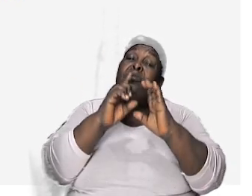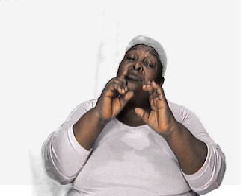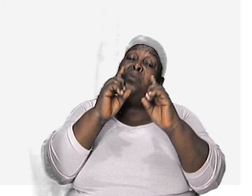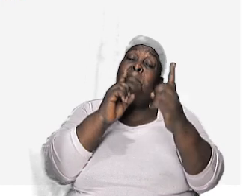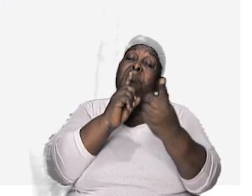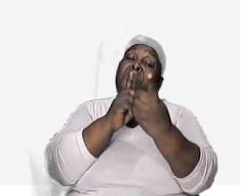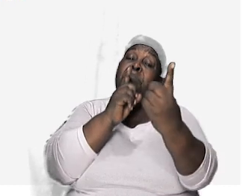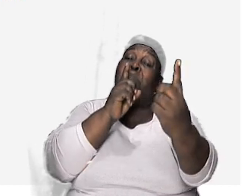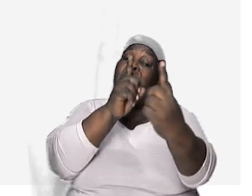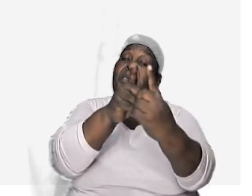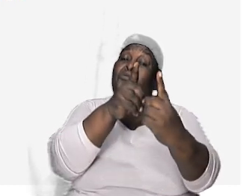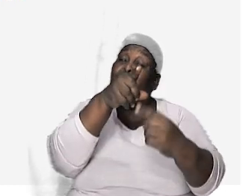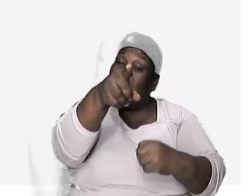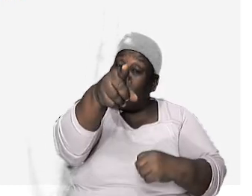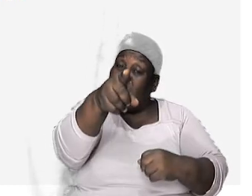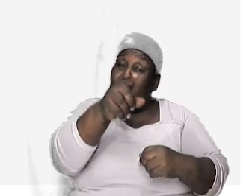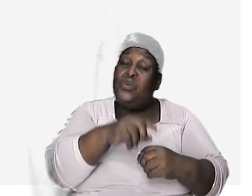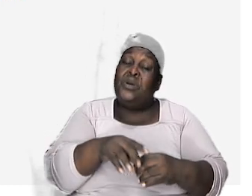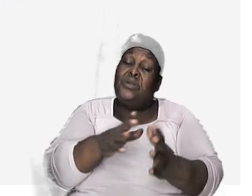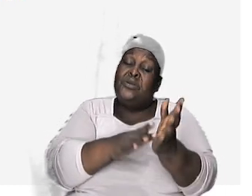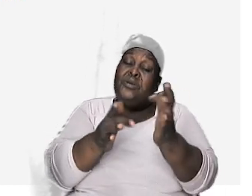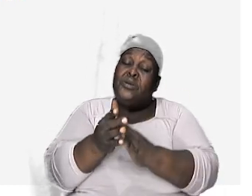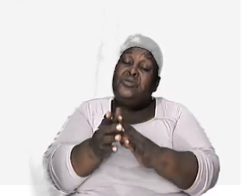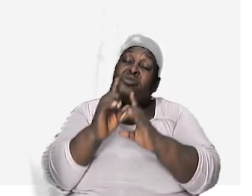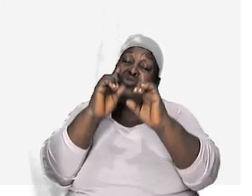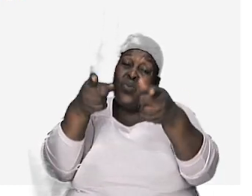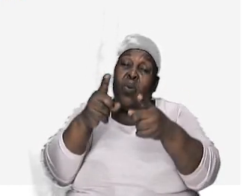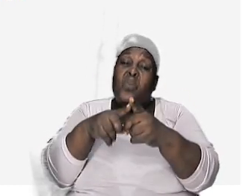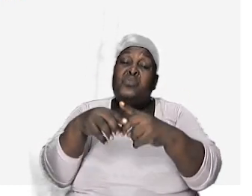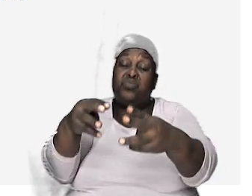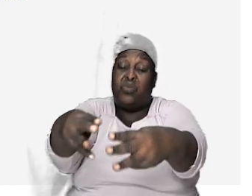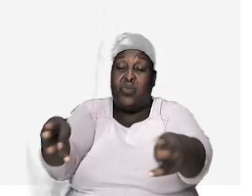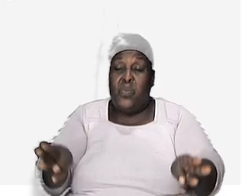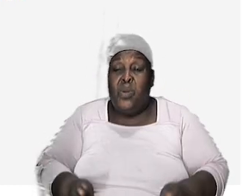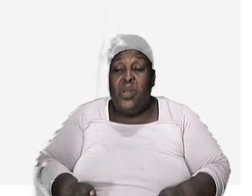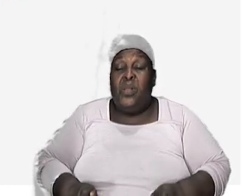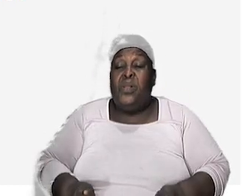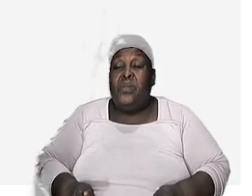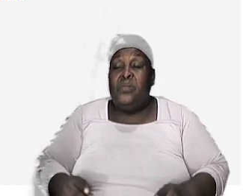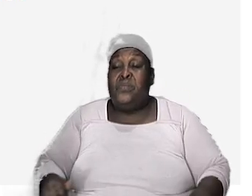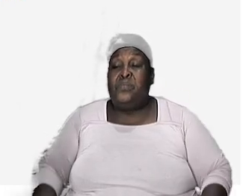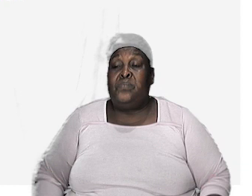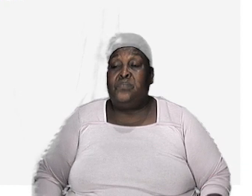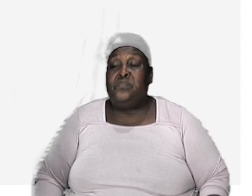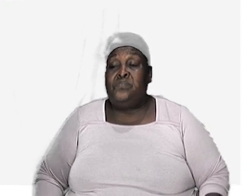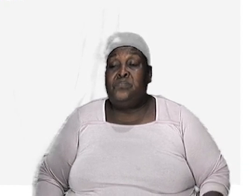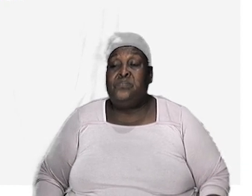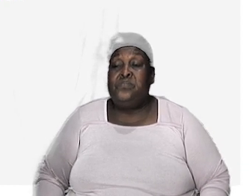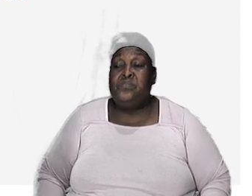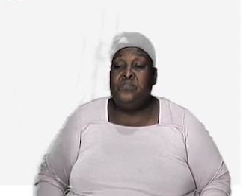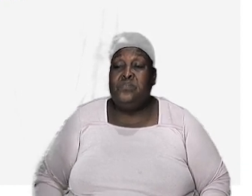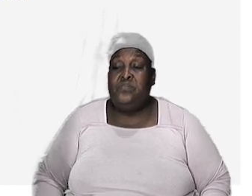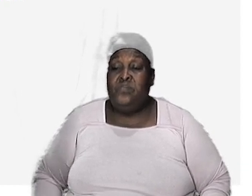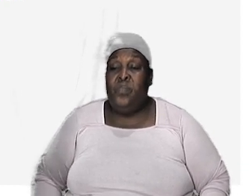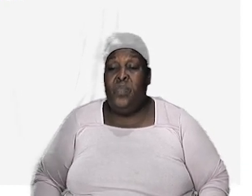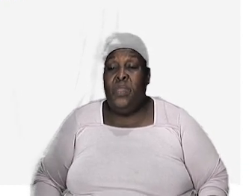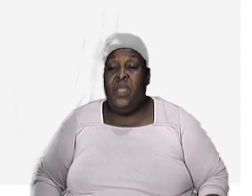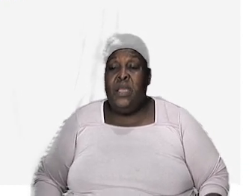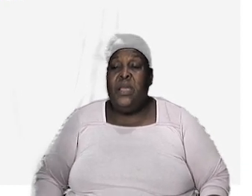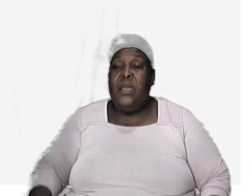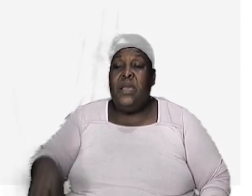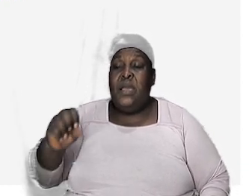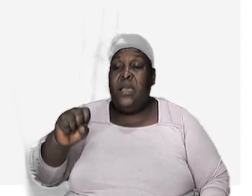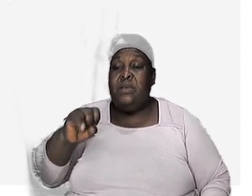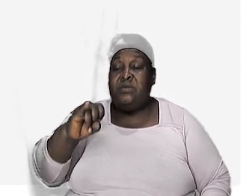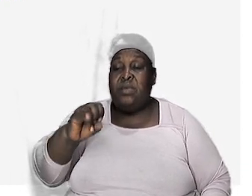you. And the Bible said, Jesus come to the well that was in Sychar of Samaria. Now Sychar, brethren, was